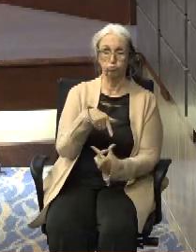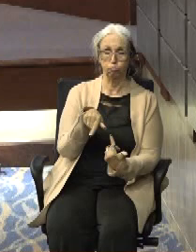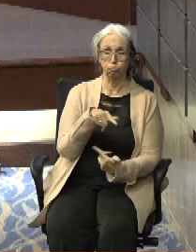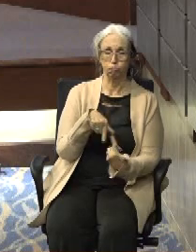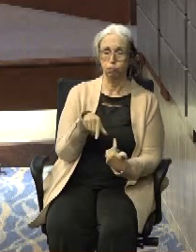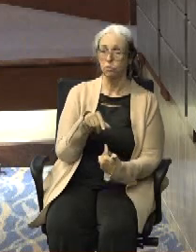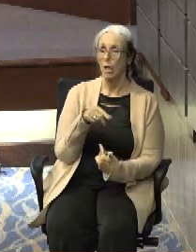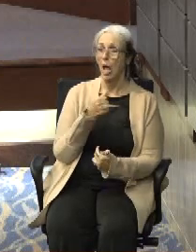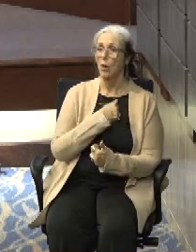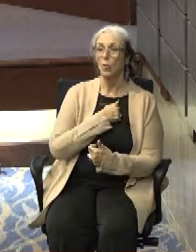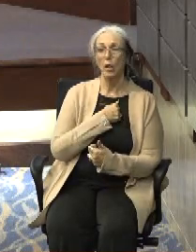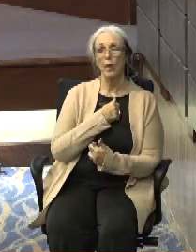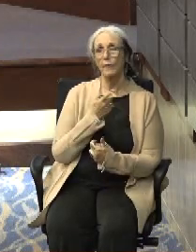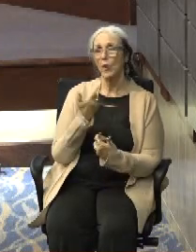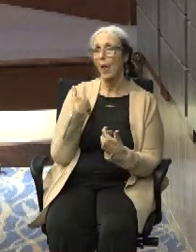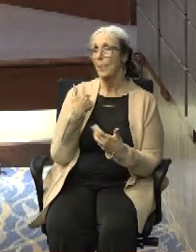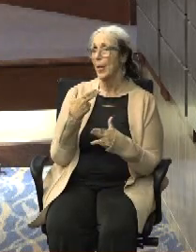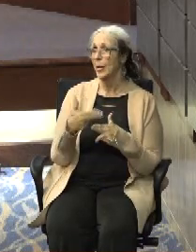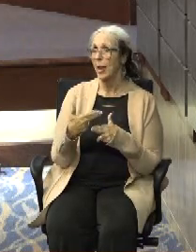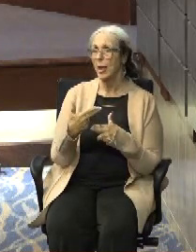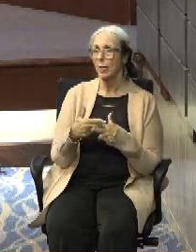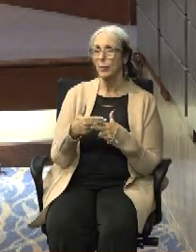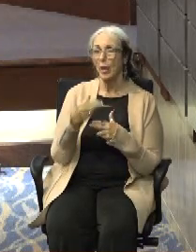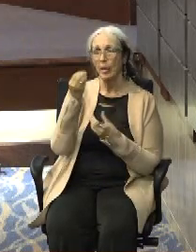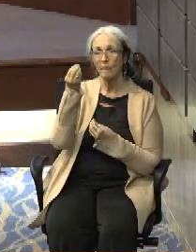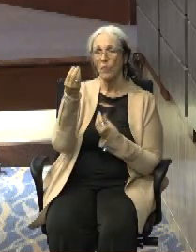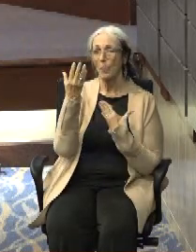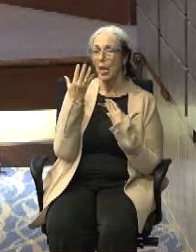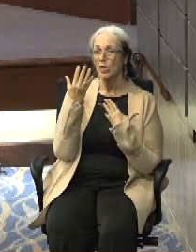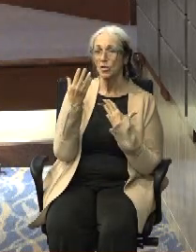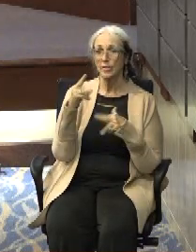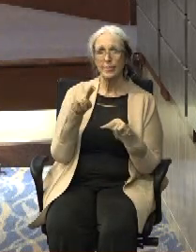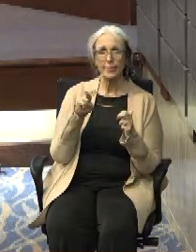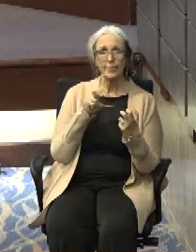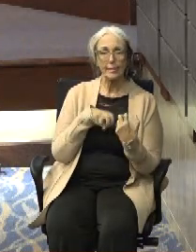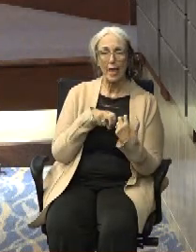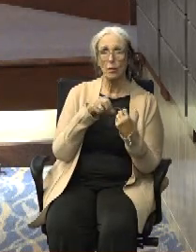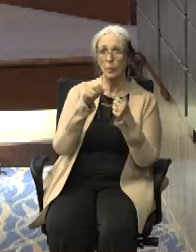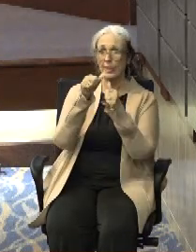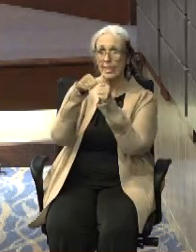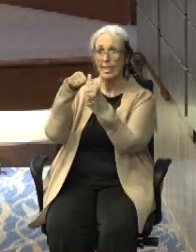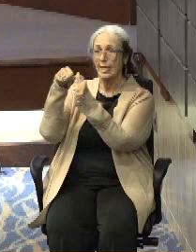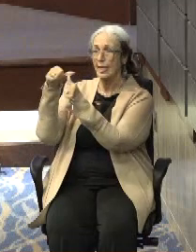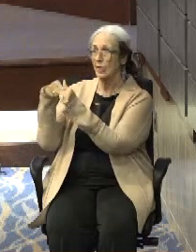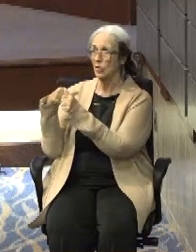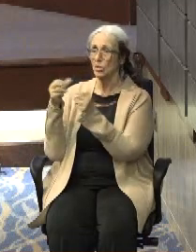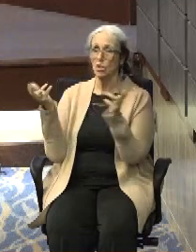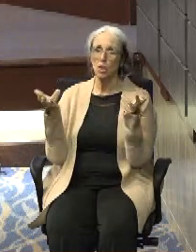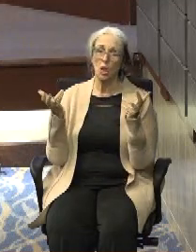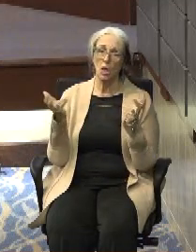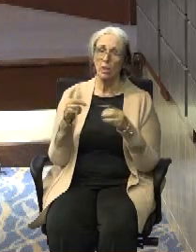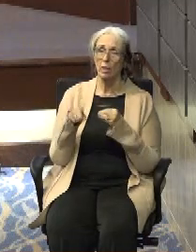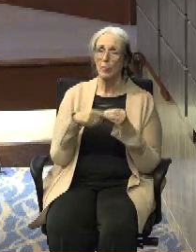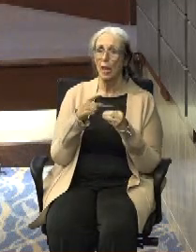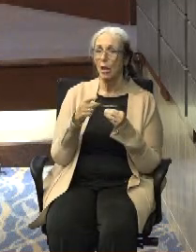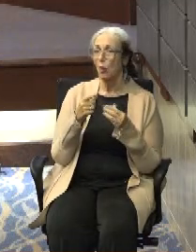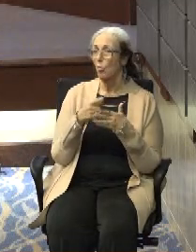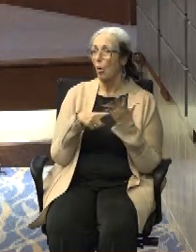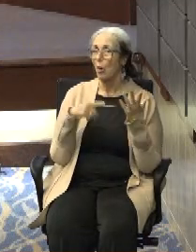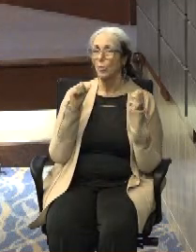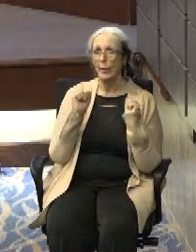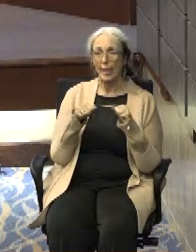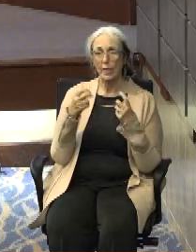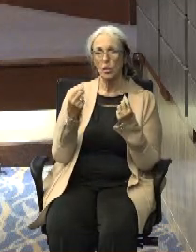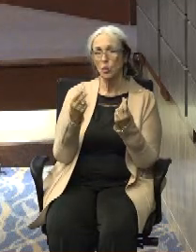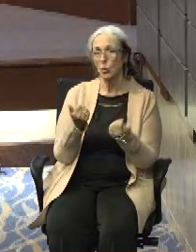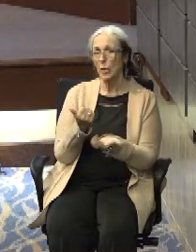love to, you have my name, my information, sit down with each and every one of you and talk about things that we can do to